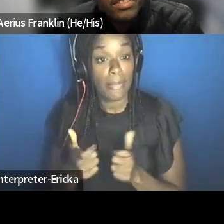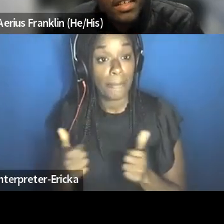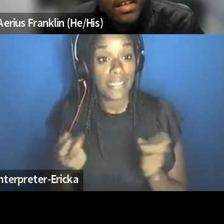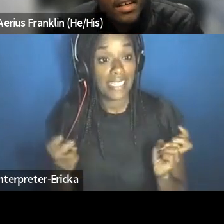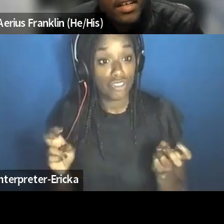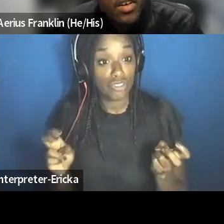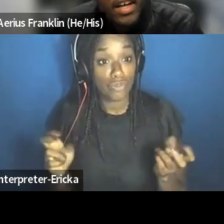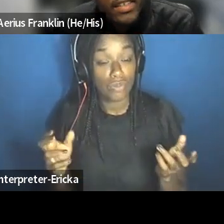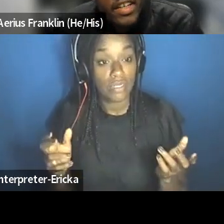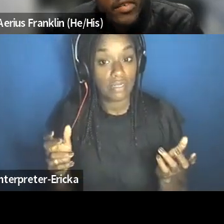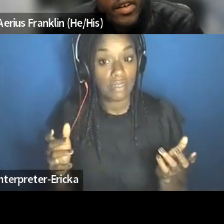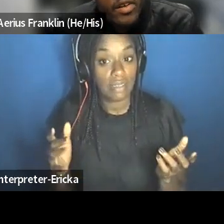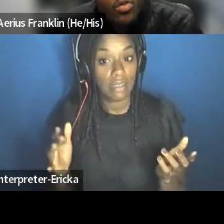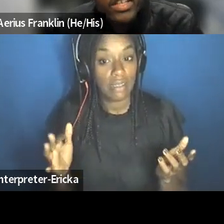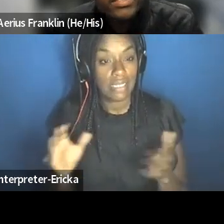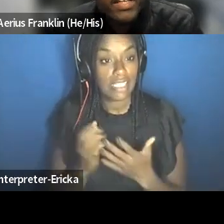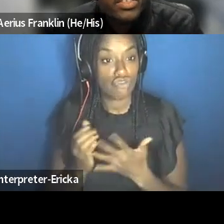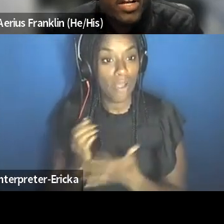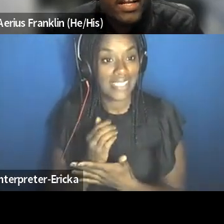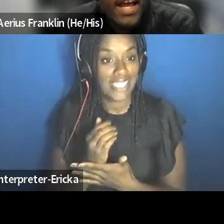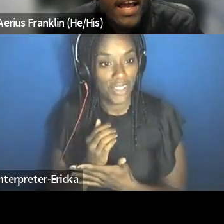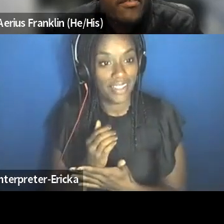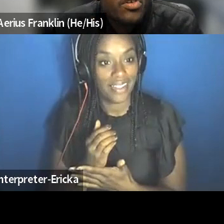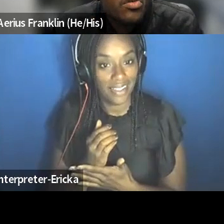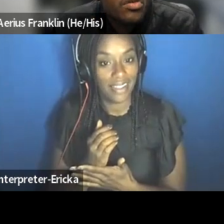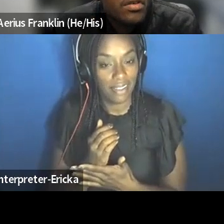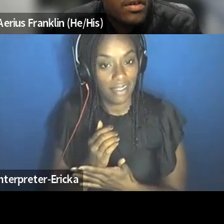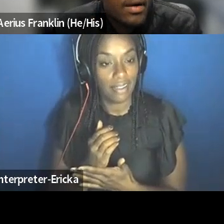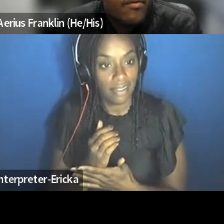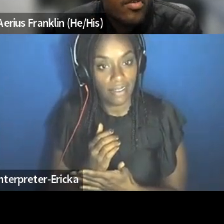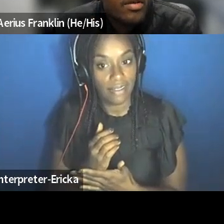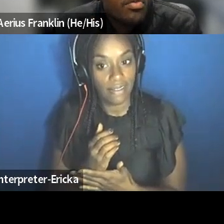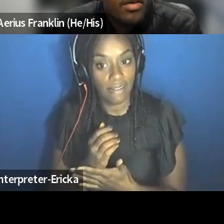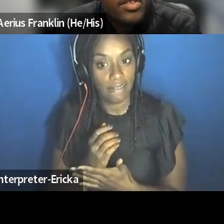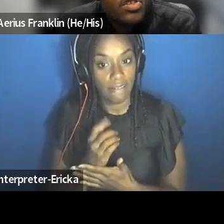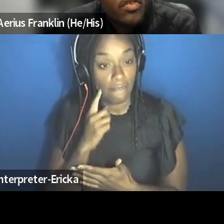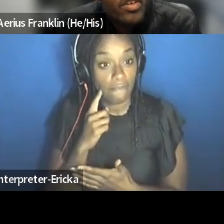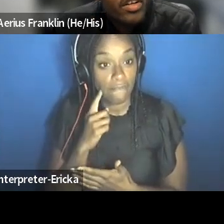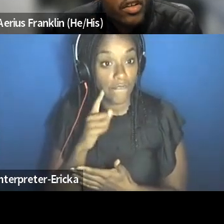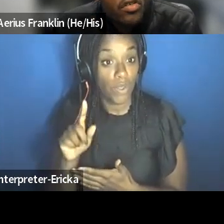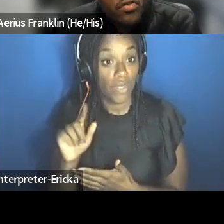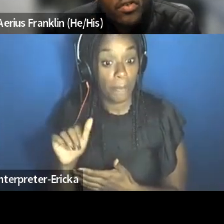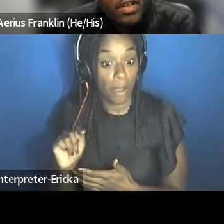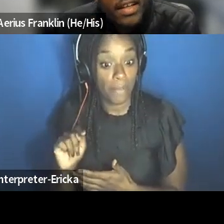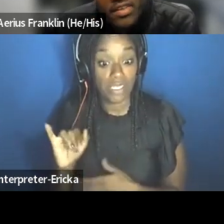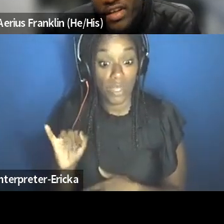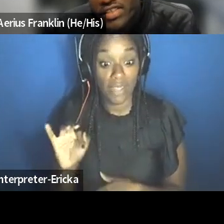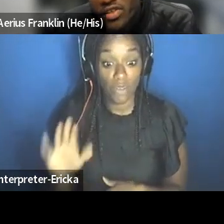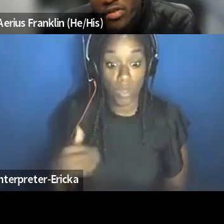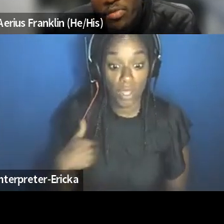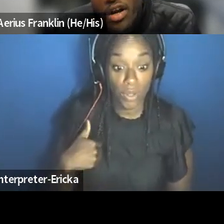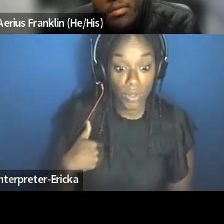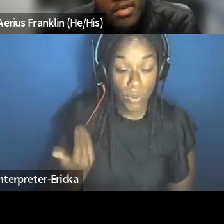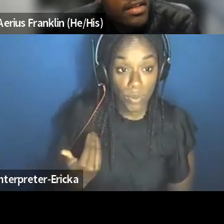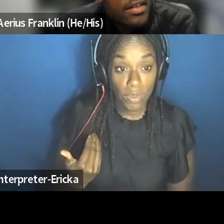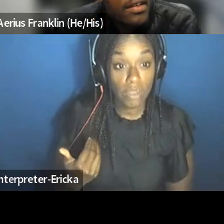issue is the criteria in which they try to have you for an apartment. So if you're a youth and you got